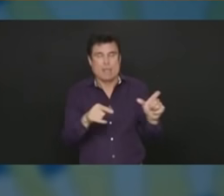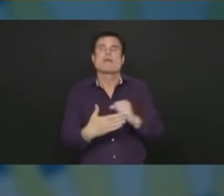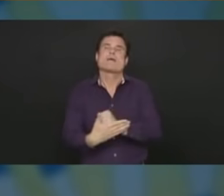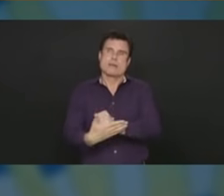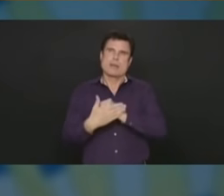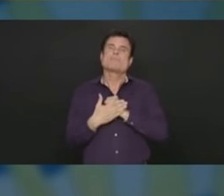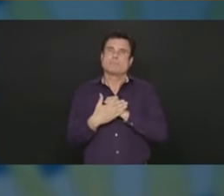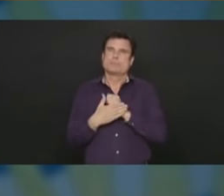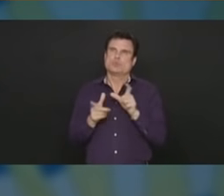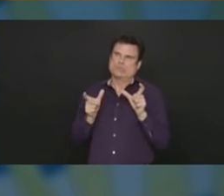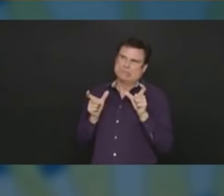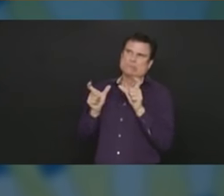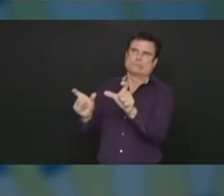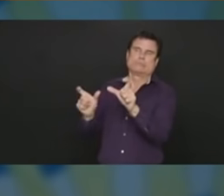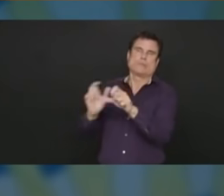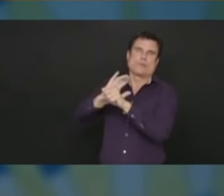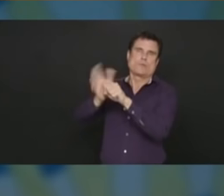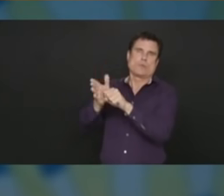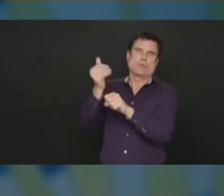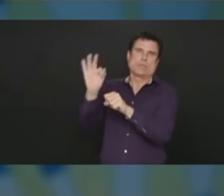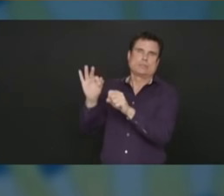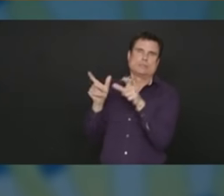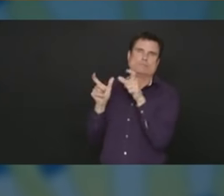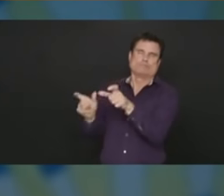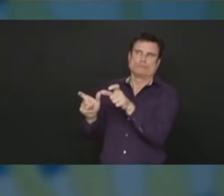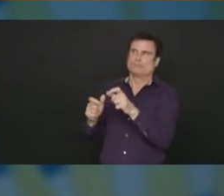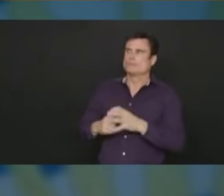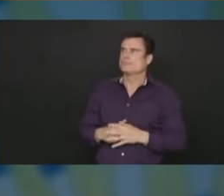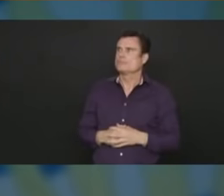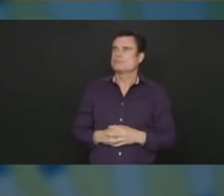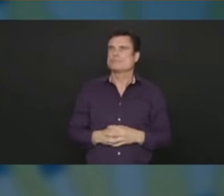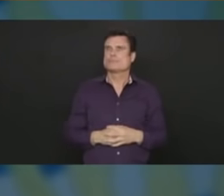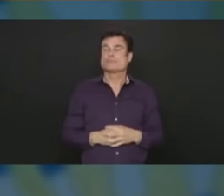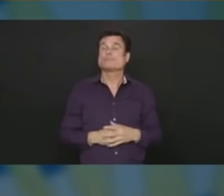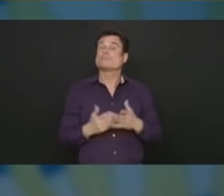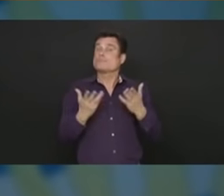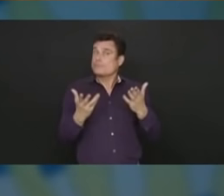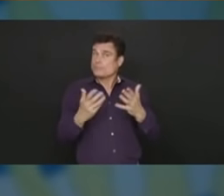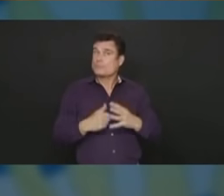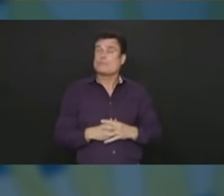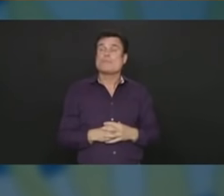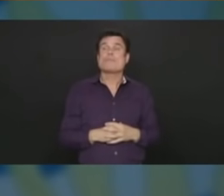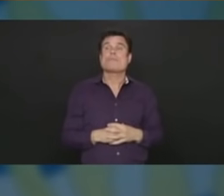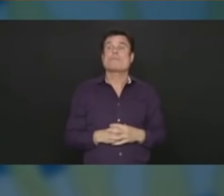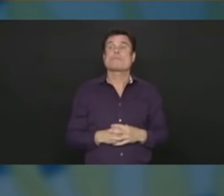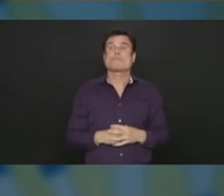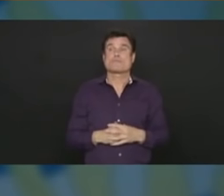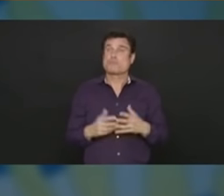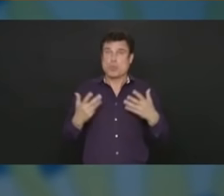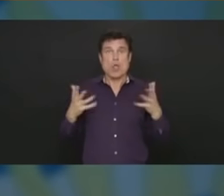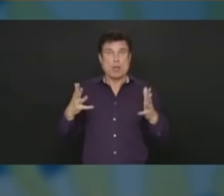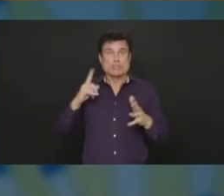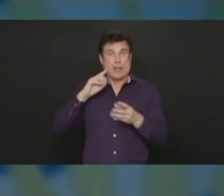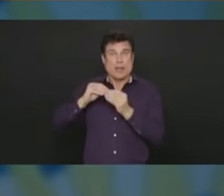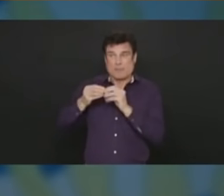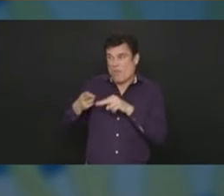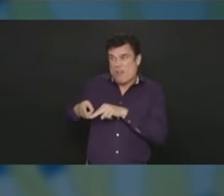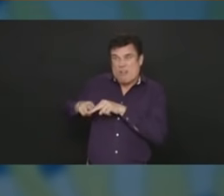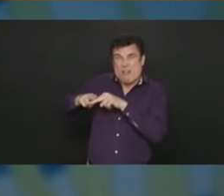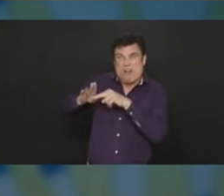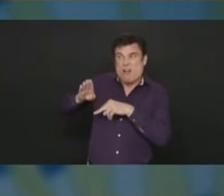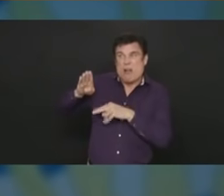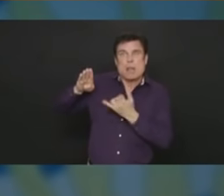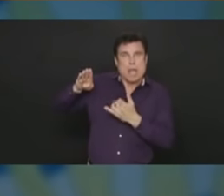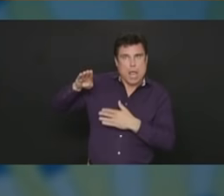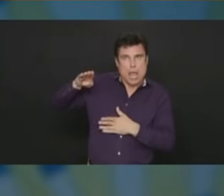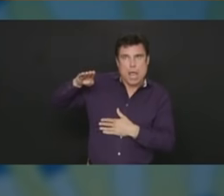we're coming down nicely, we have the measures in place that we know are working. And how can we use modeling and the work